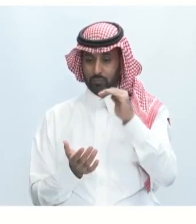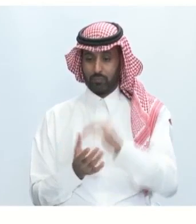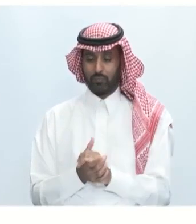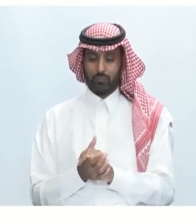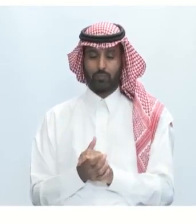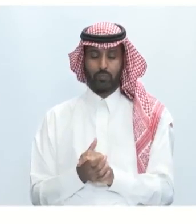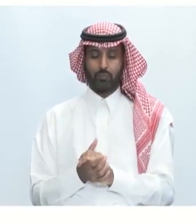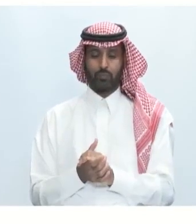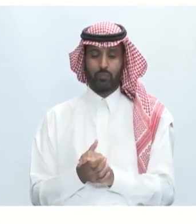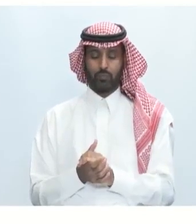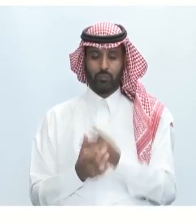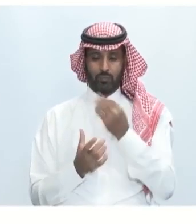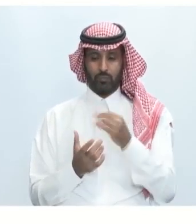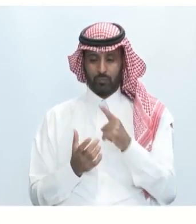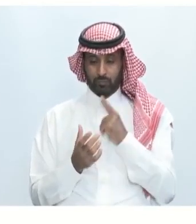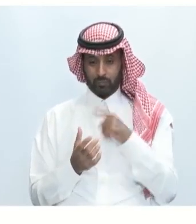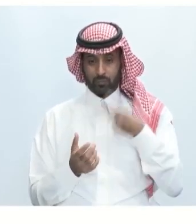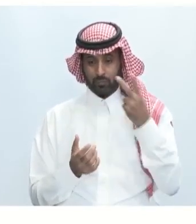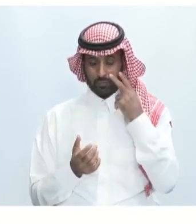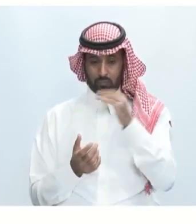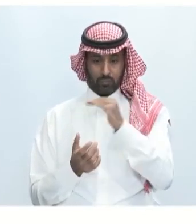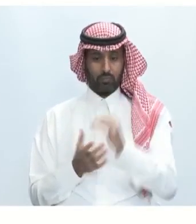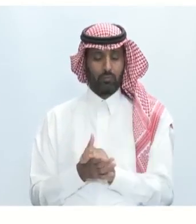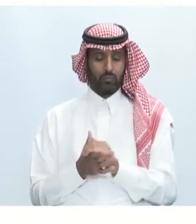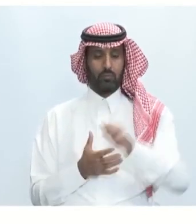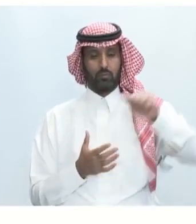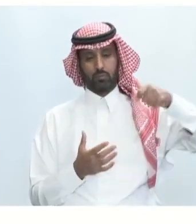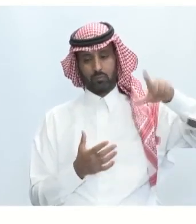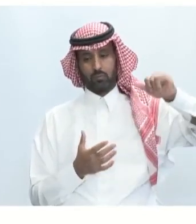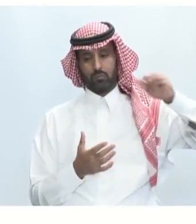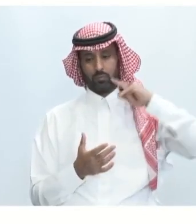course, this is easy. In the second sentence, Ali writes the letter for Adil